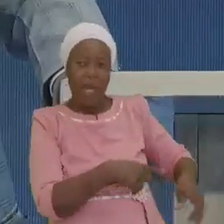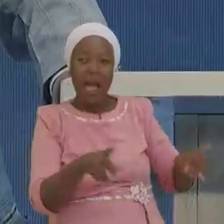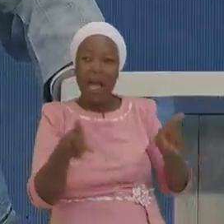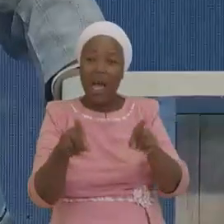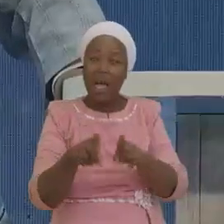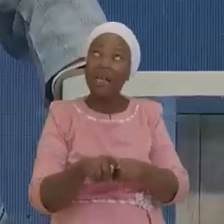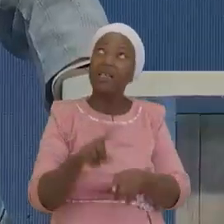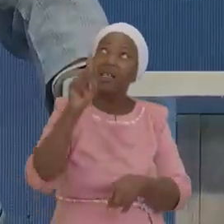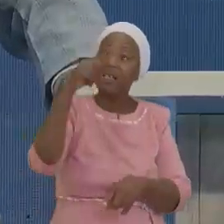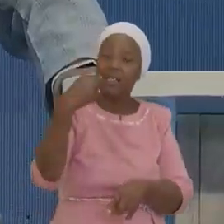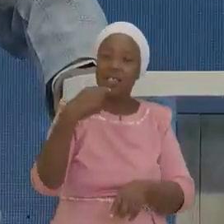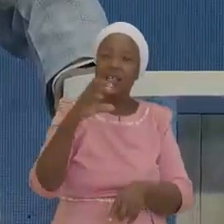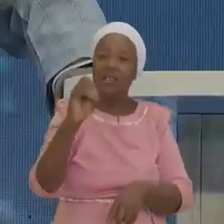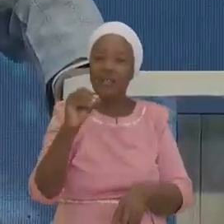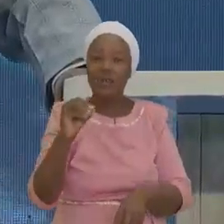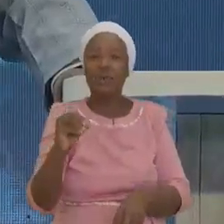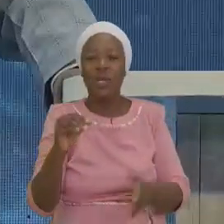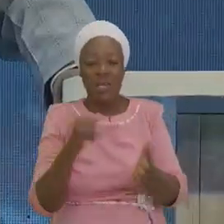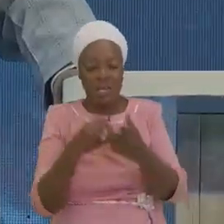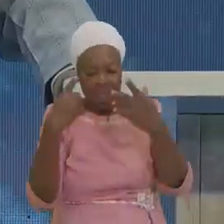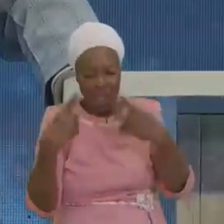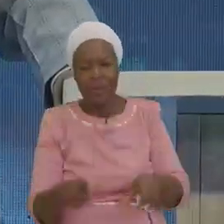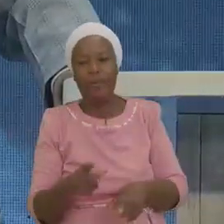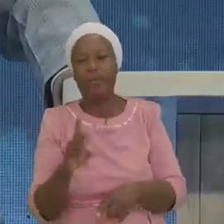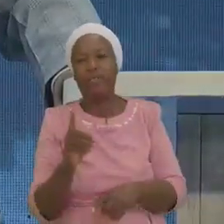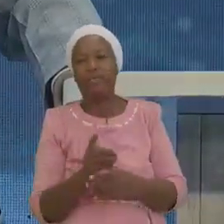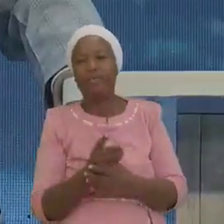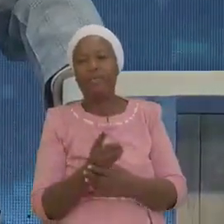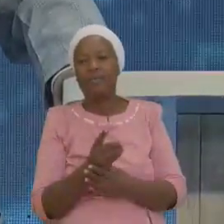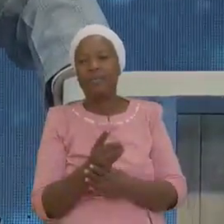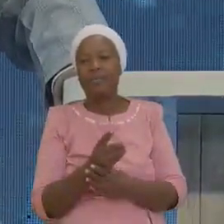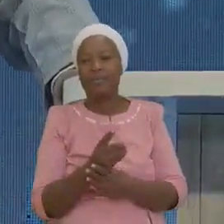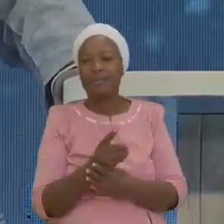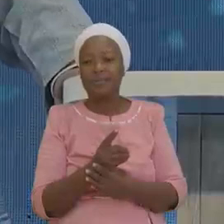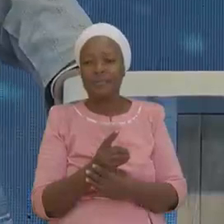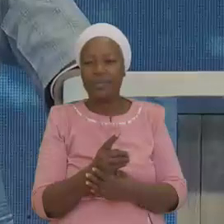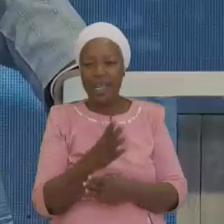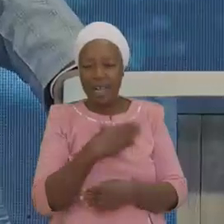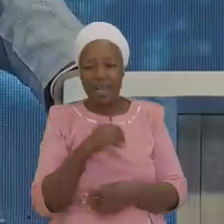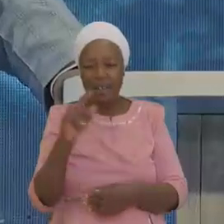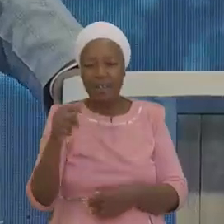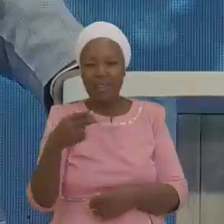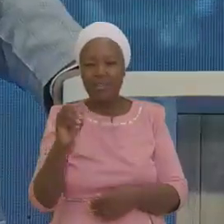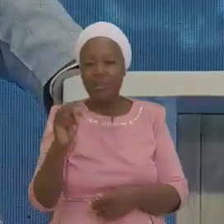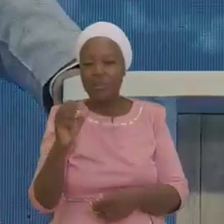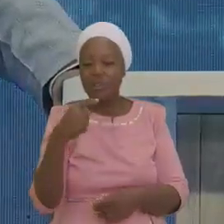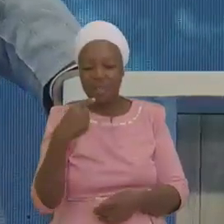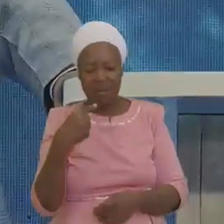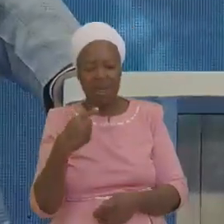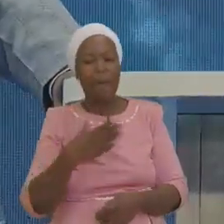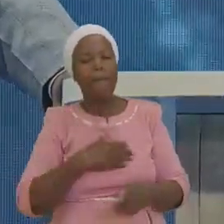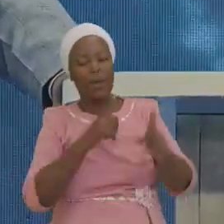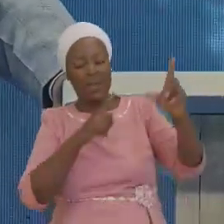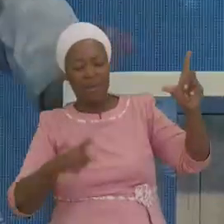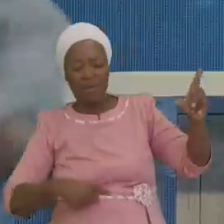said, so it happened. And Thomas said, my Lord and my